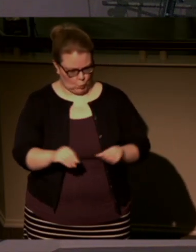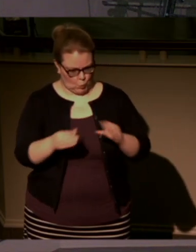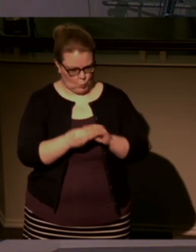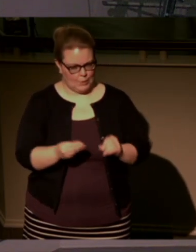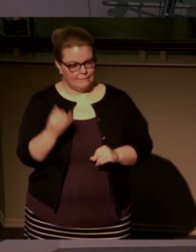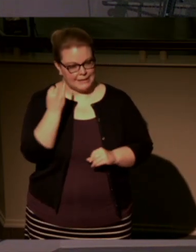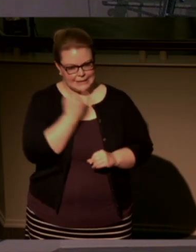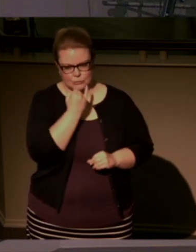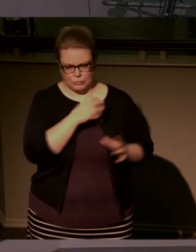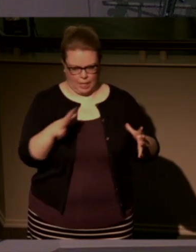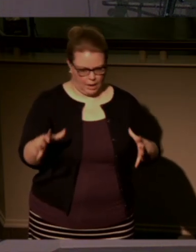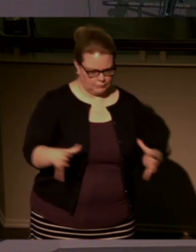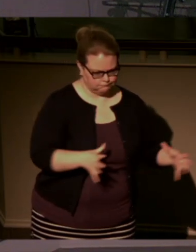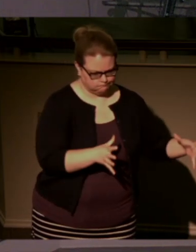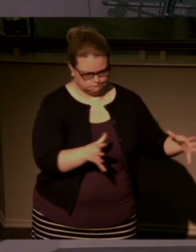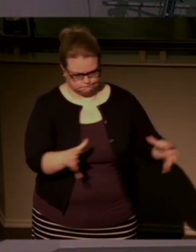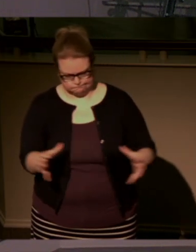out.